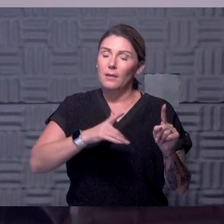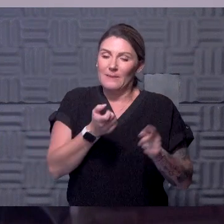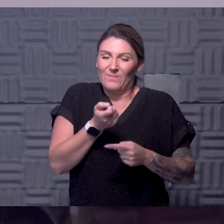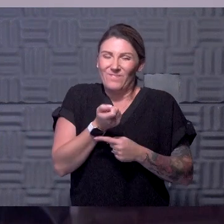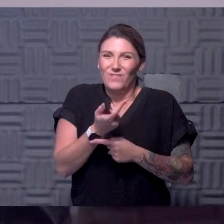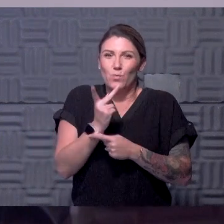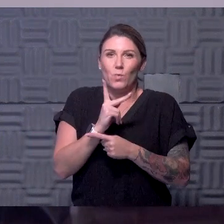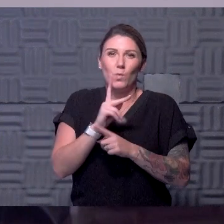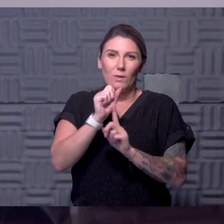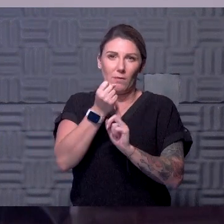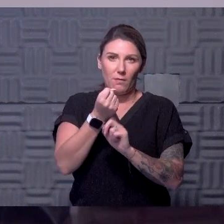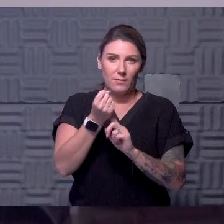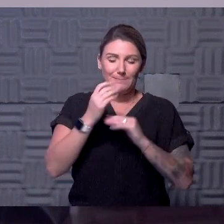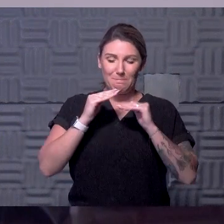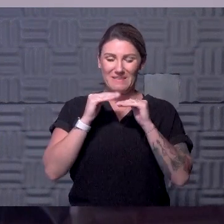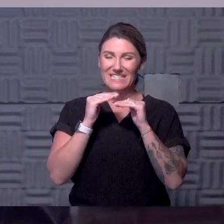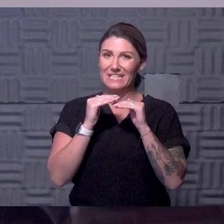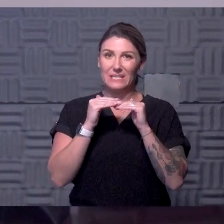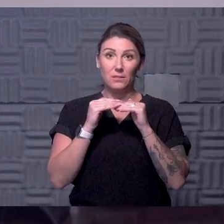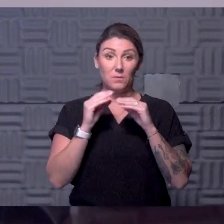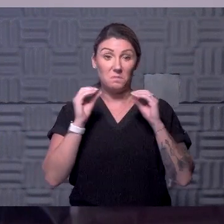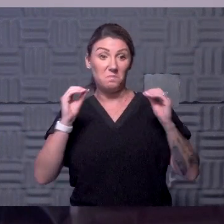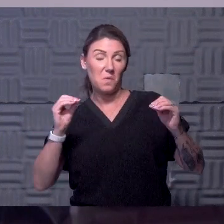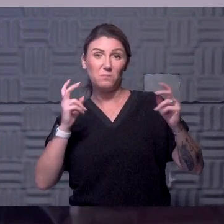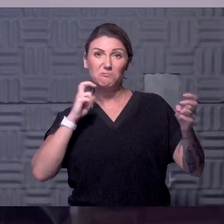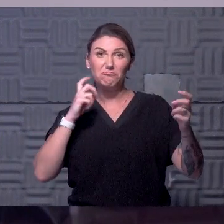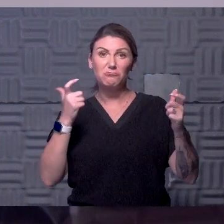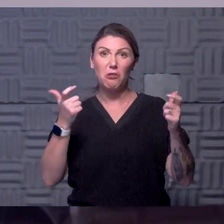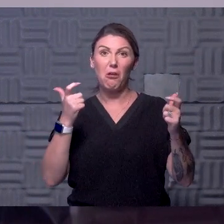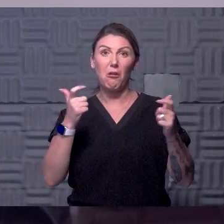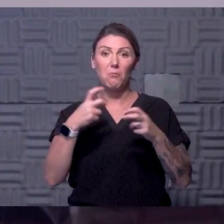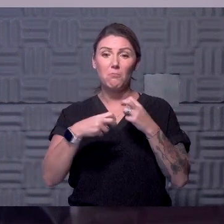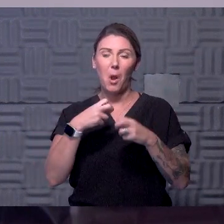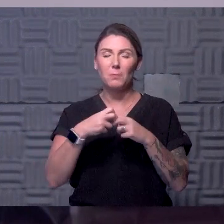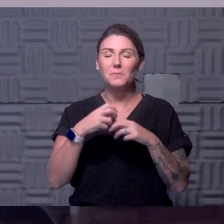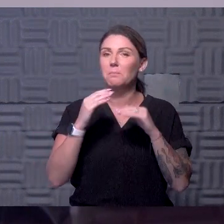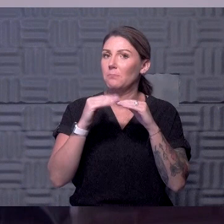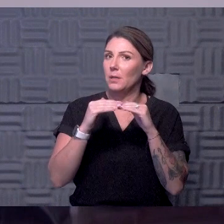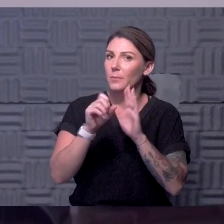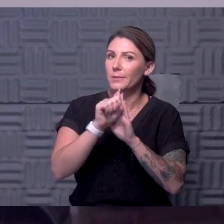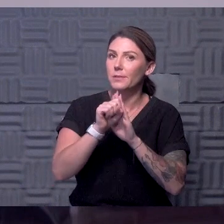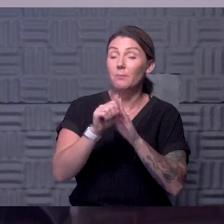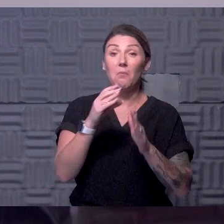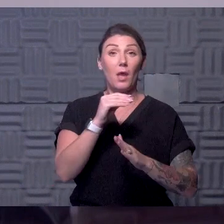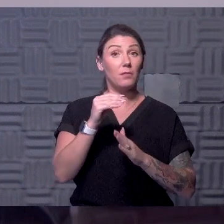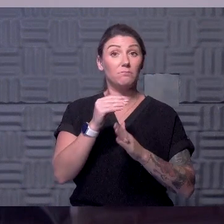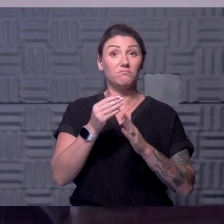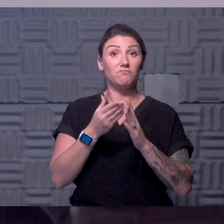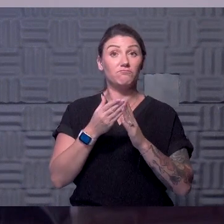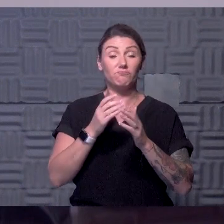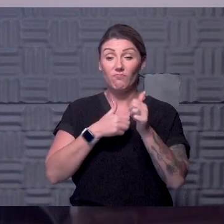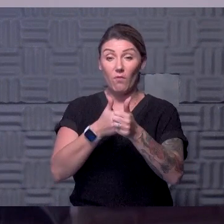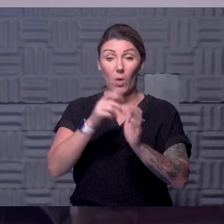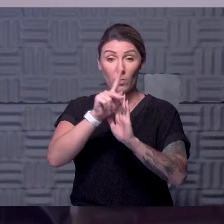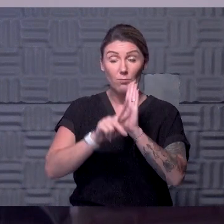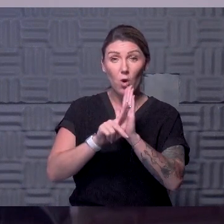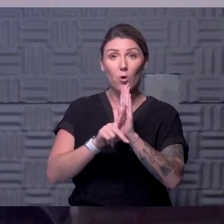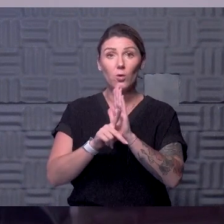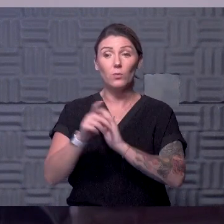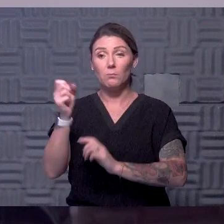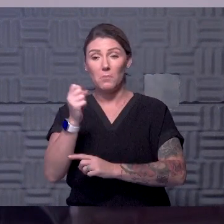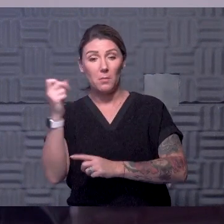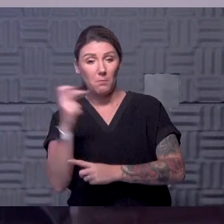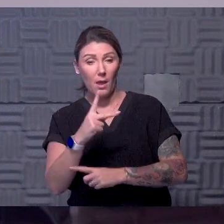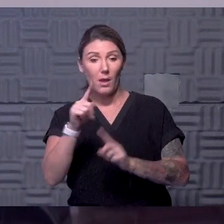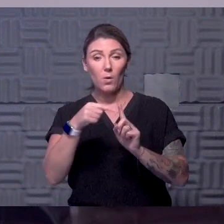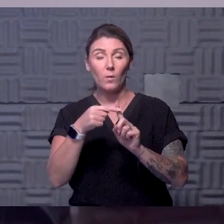thankfully, minimally, no major problems, some minimal symptoms. And then we go through the protocol, and we bring them back, and we watch them carefully as they get